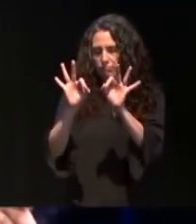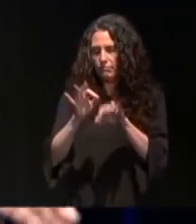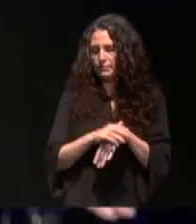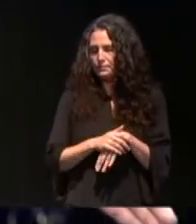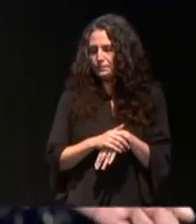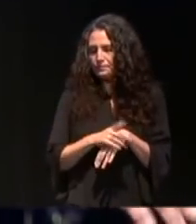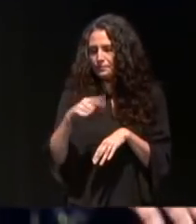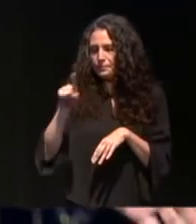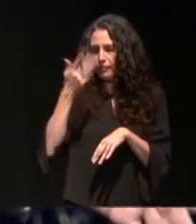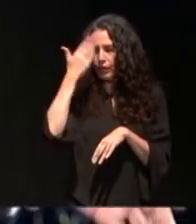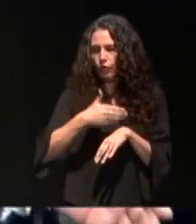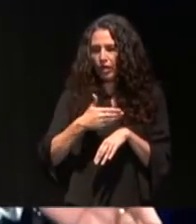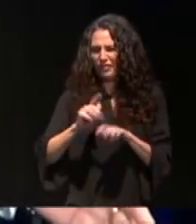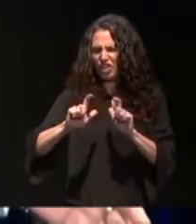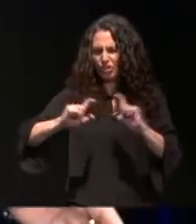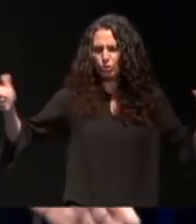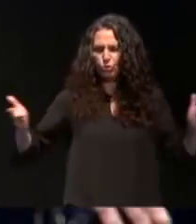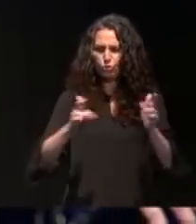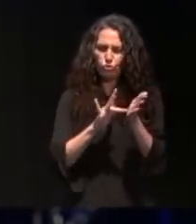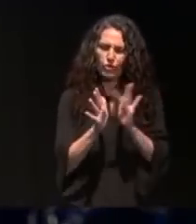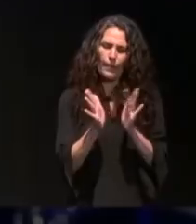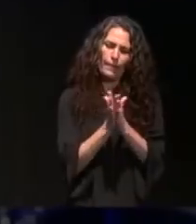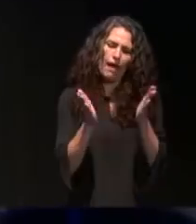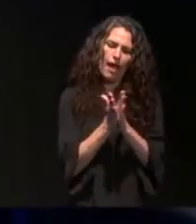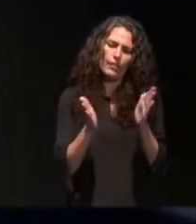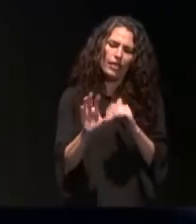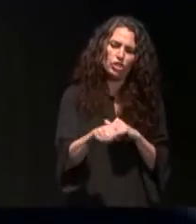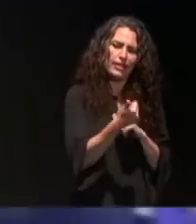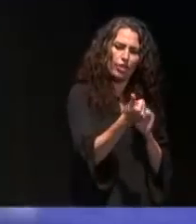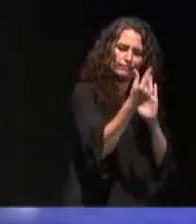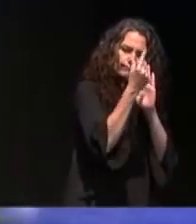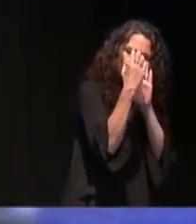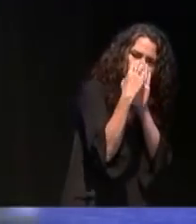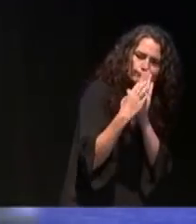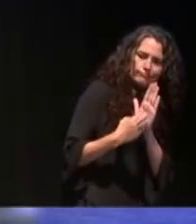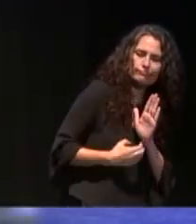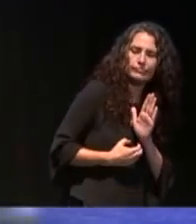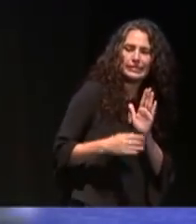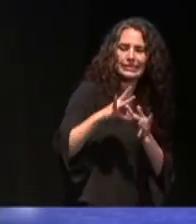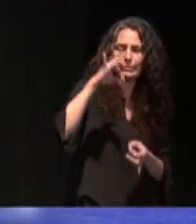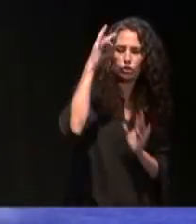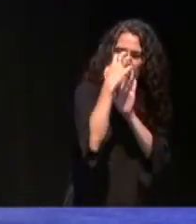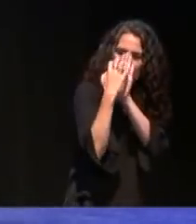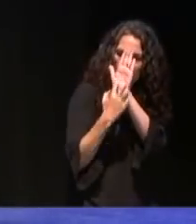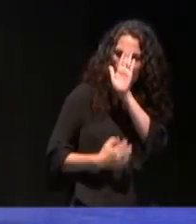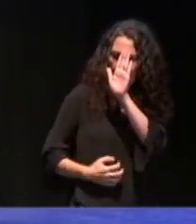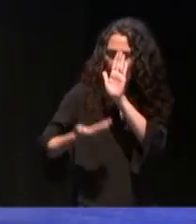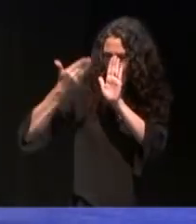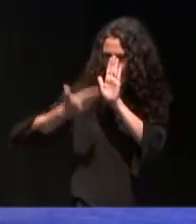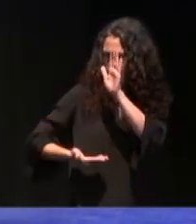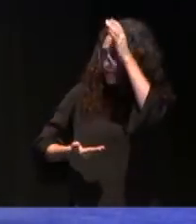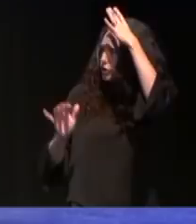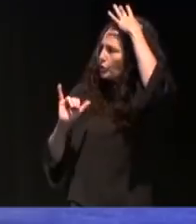an oversized Bible. And then there were other texts, spiritual texts, oversized, really big as well. I'm sure it